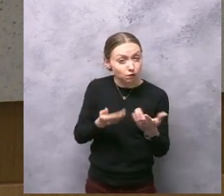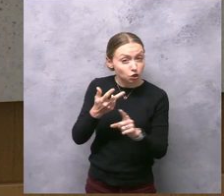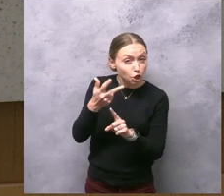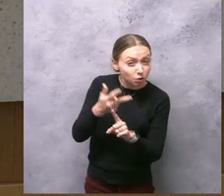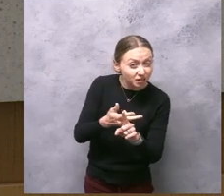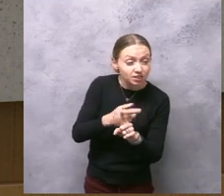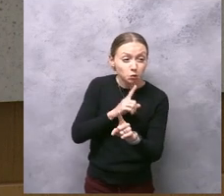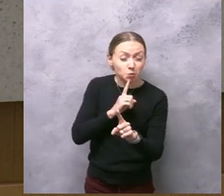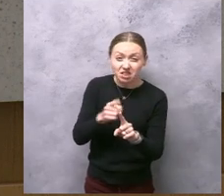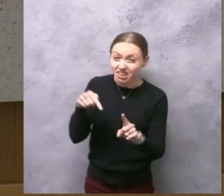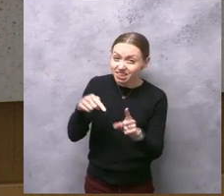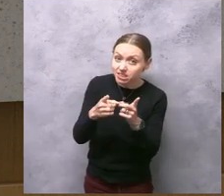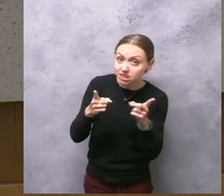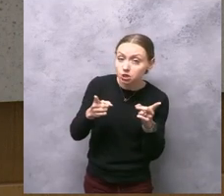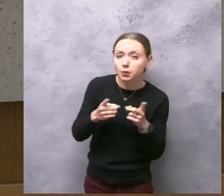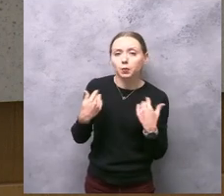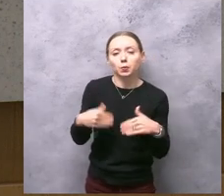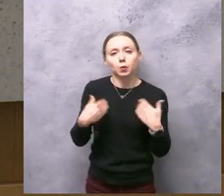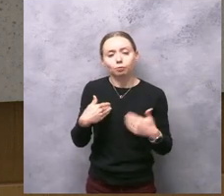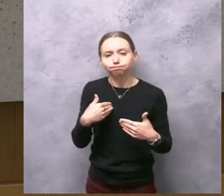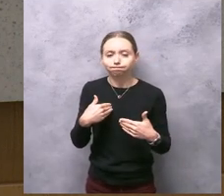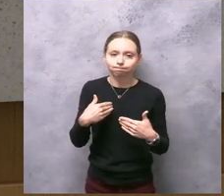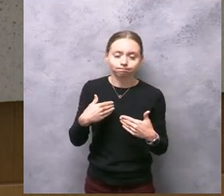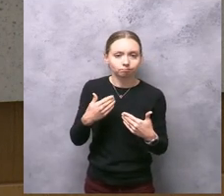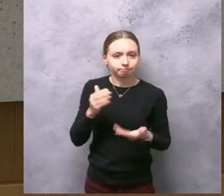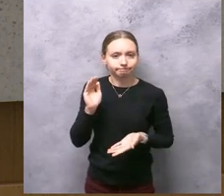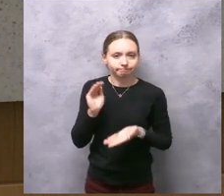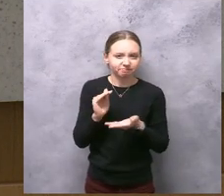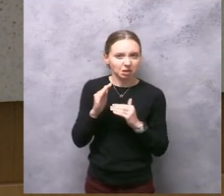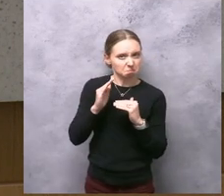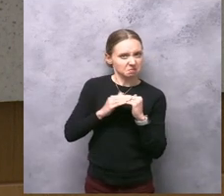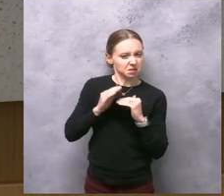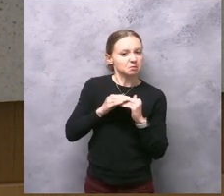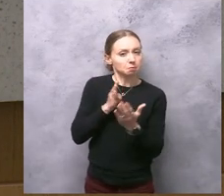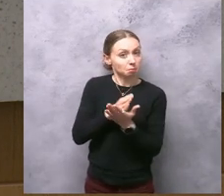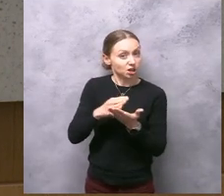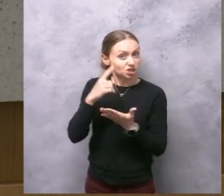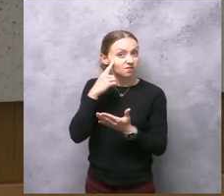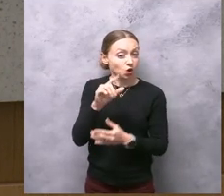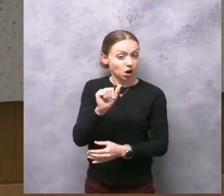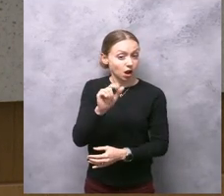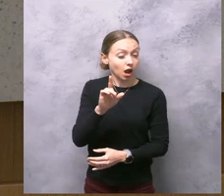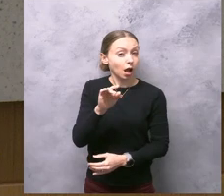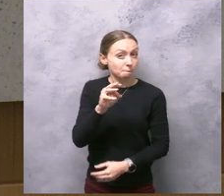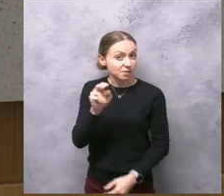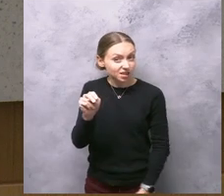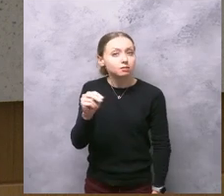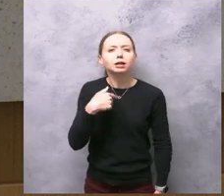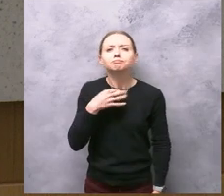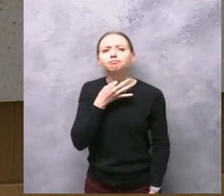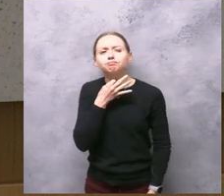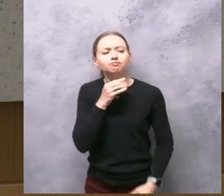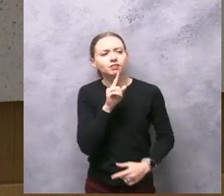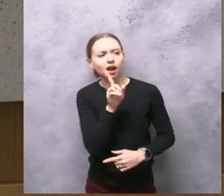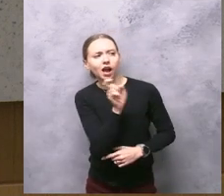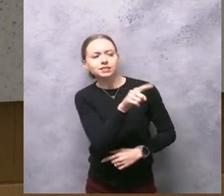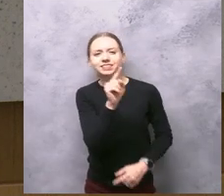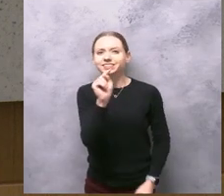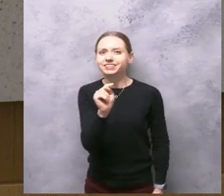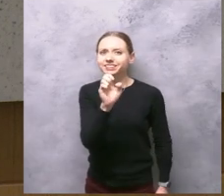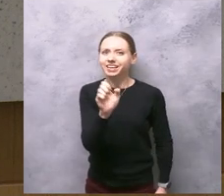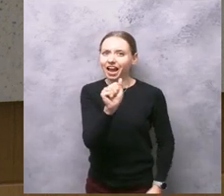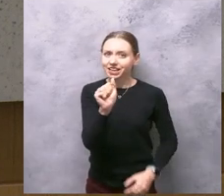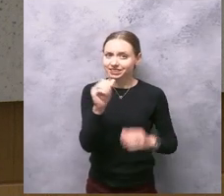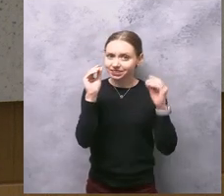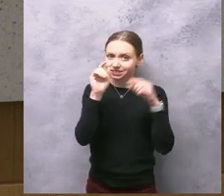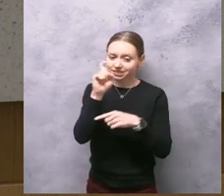I asked Karen to actually contact the agency, Texas Education Agency, and find out where we were in terms of our administrative